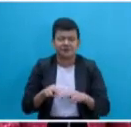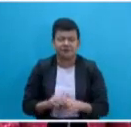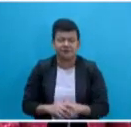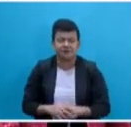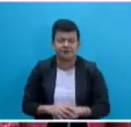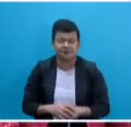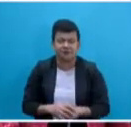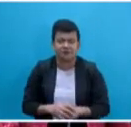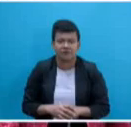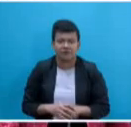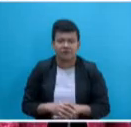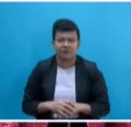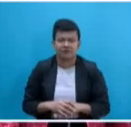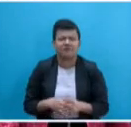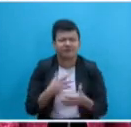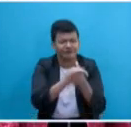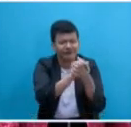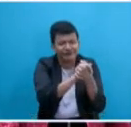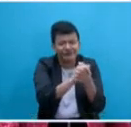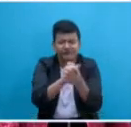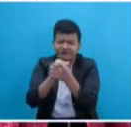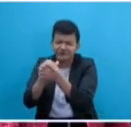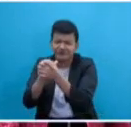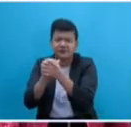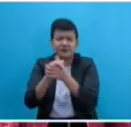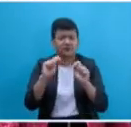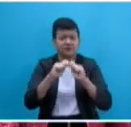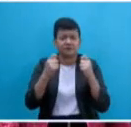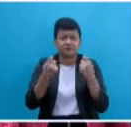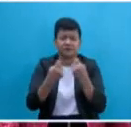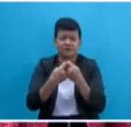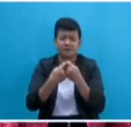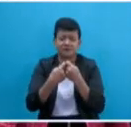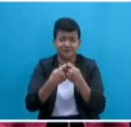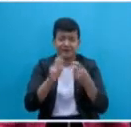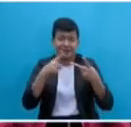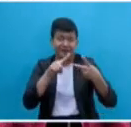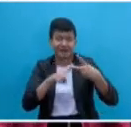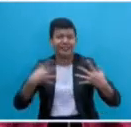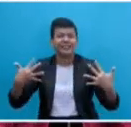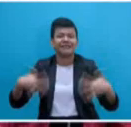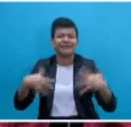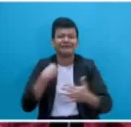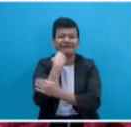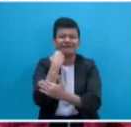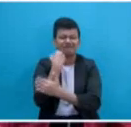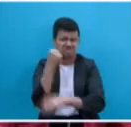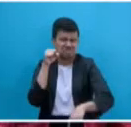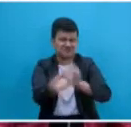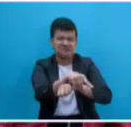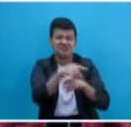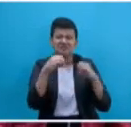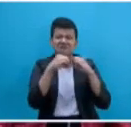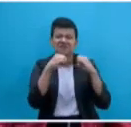I congratulate once again the Fiji second 15 for beating the Barbarians, and I pay my respect to the